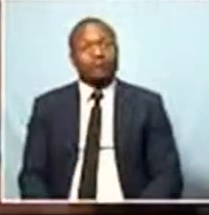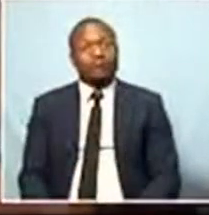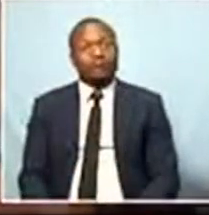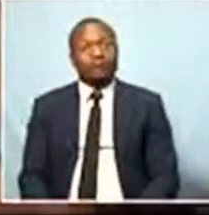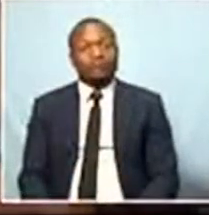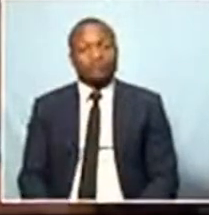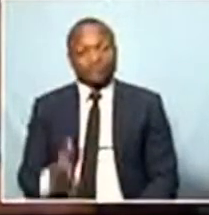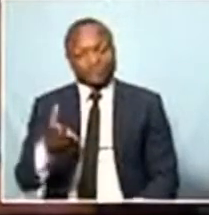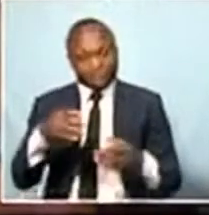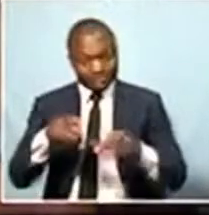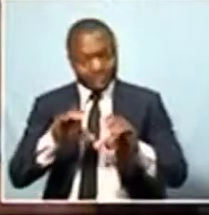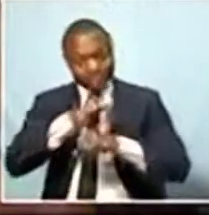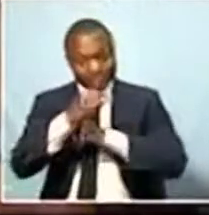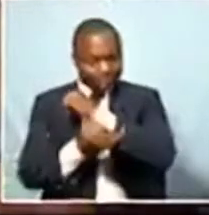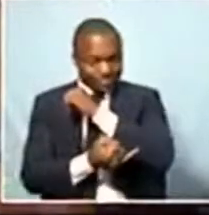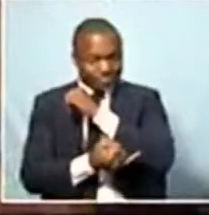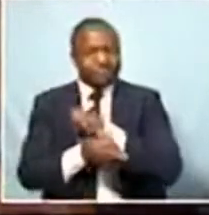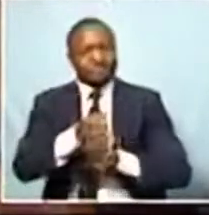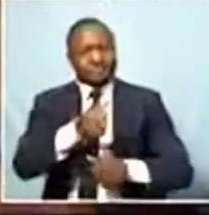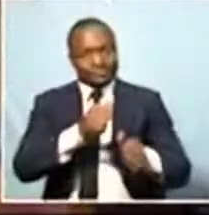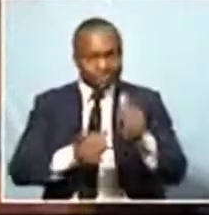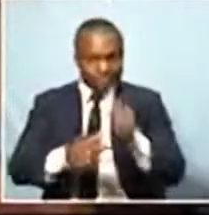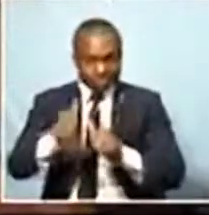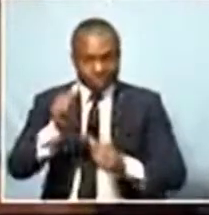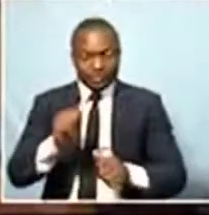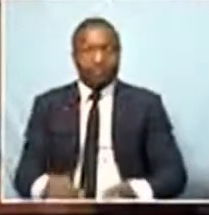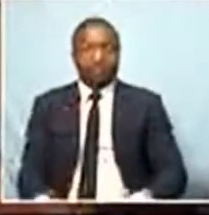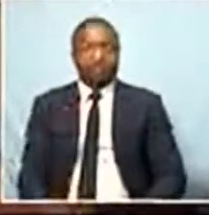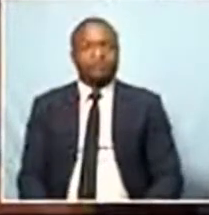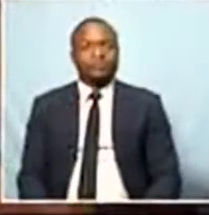We will proceed to introduce yourselves.